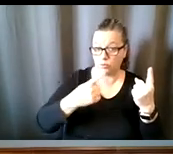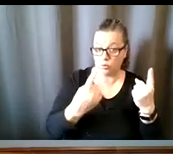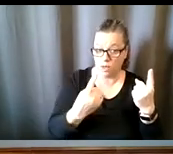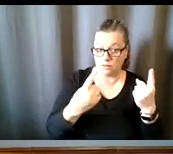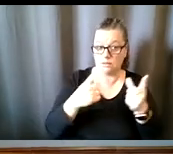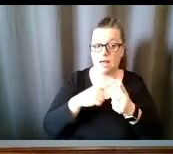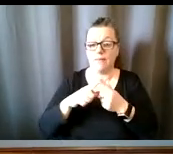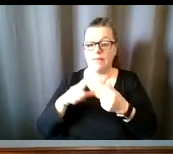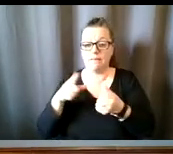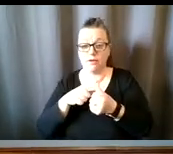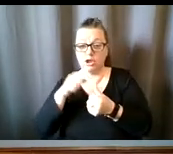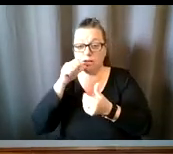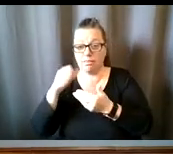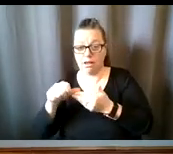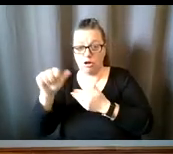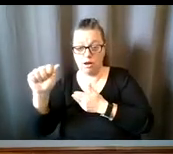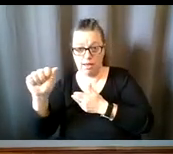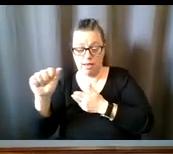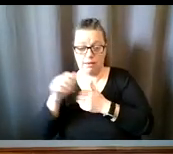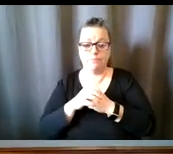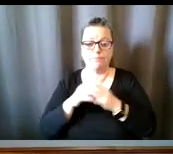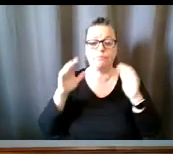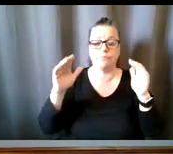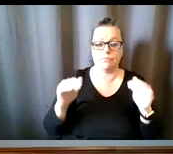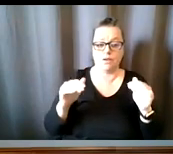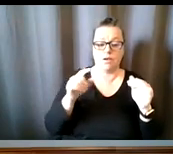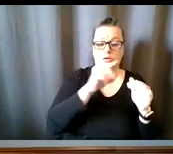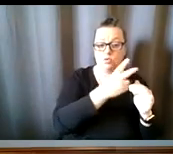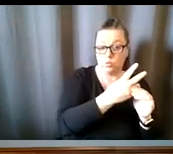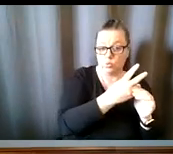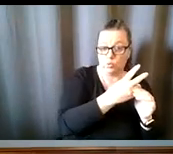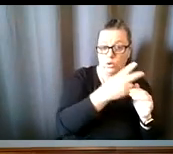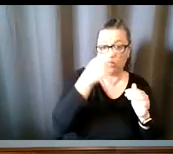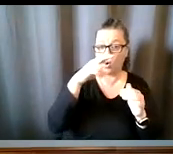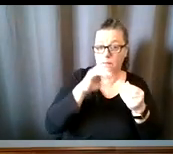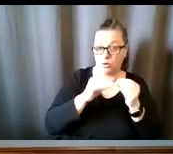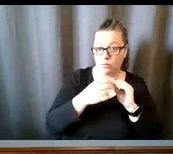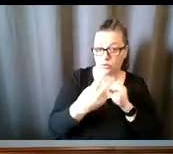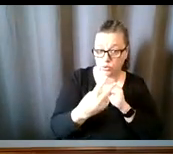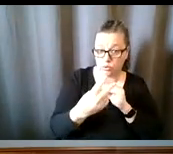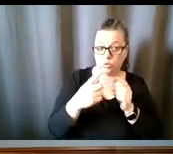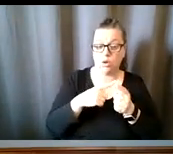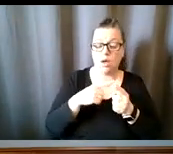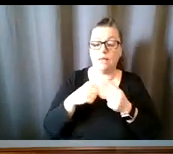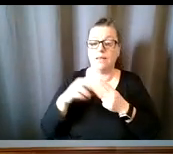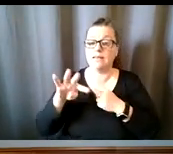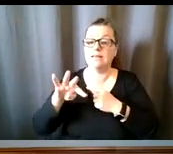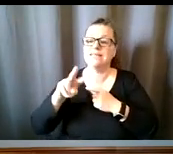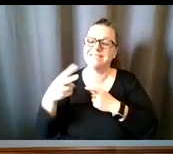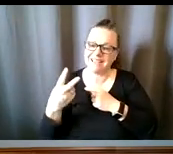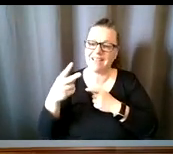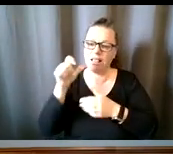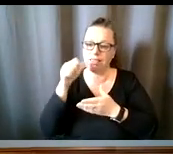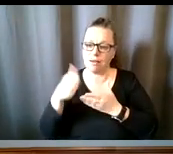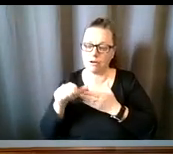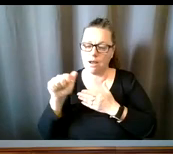and then the first letter of the alphabet, A. Then we're going to go back and write the number 2, the Roman numeral 2, and then the second letter in the alphabet, B.